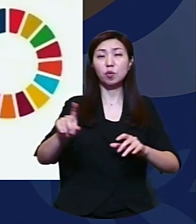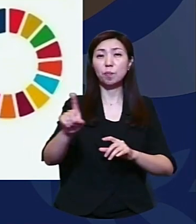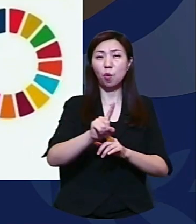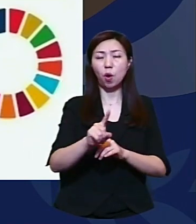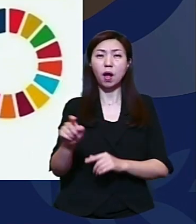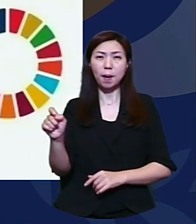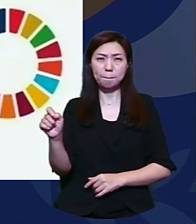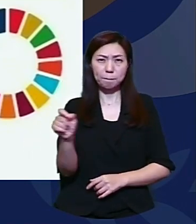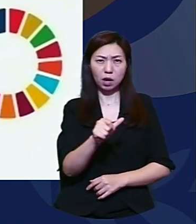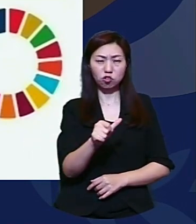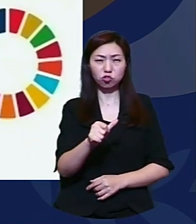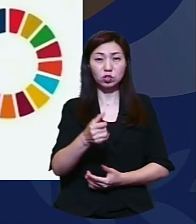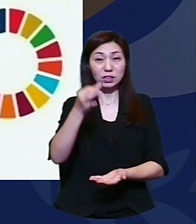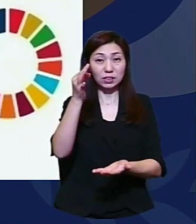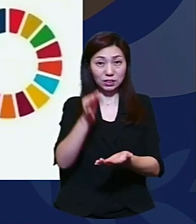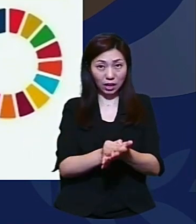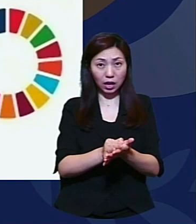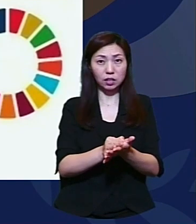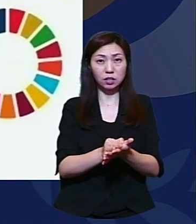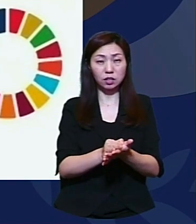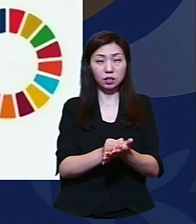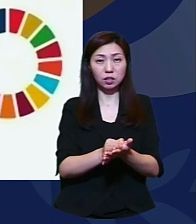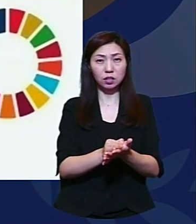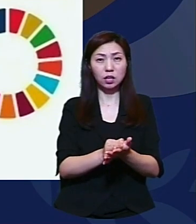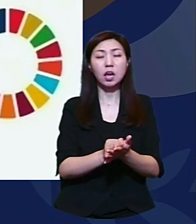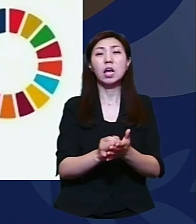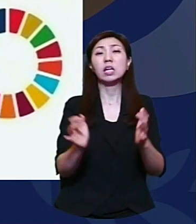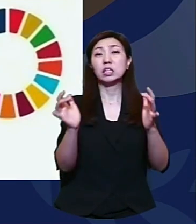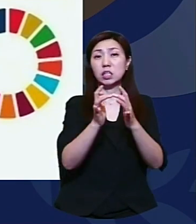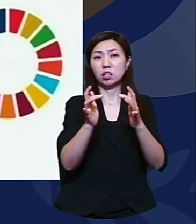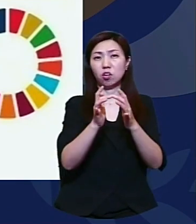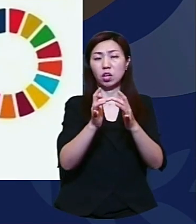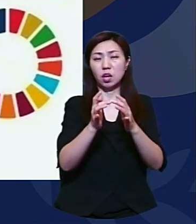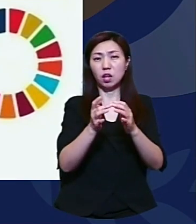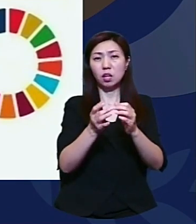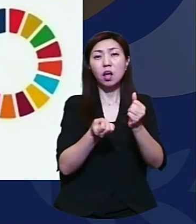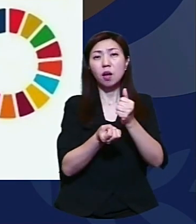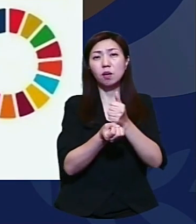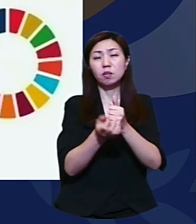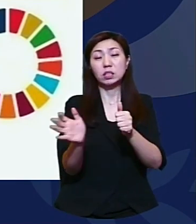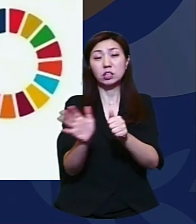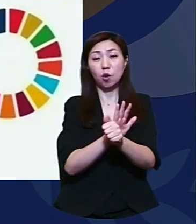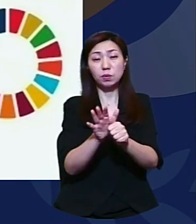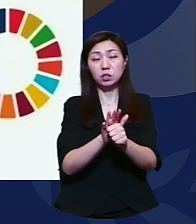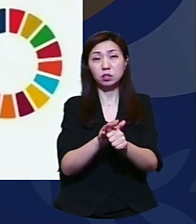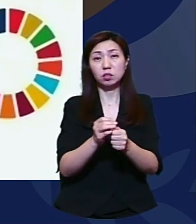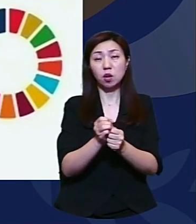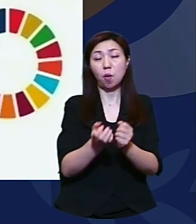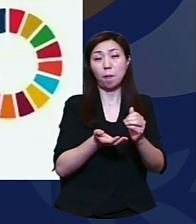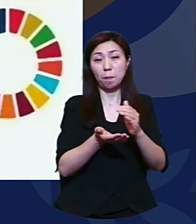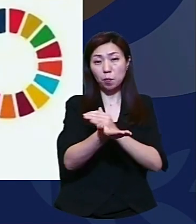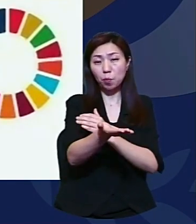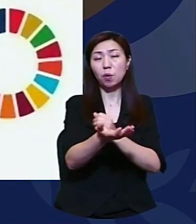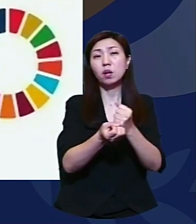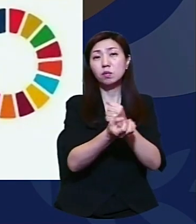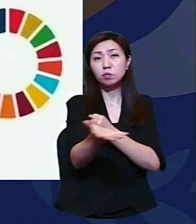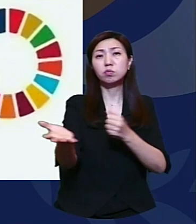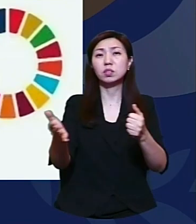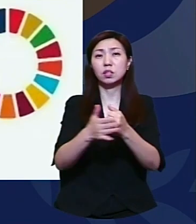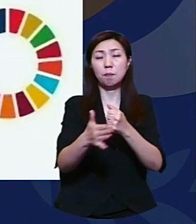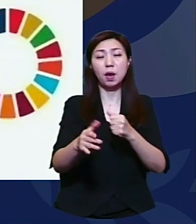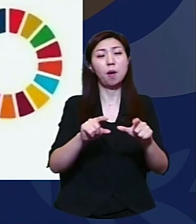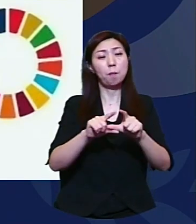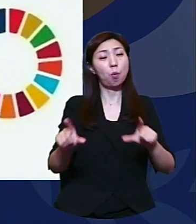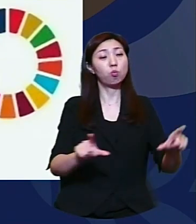the norm, the internet has quite literally become a lifeline. It's enabled people to